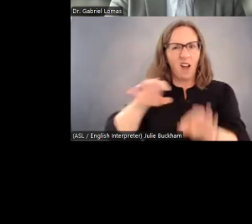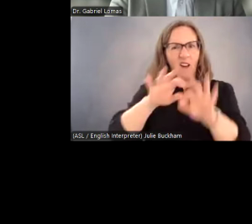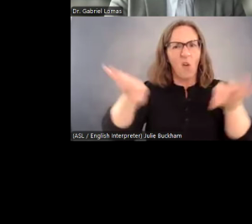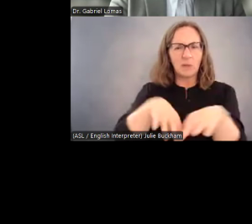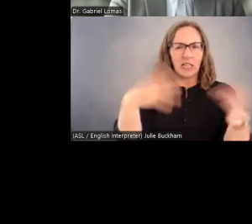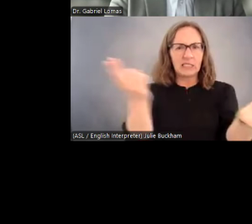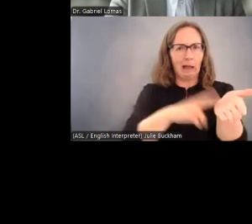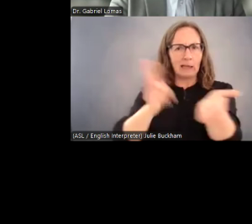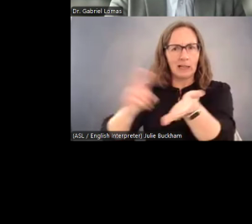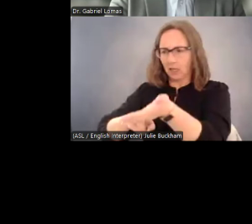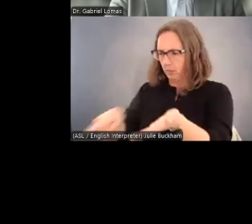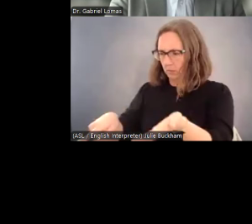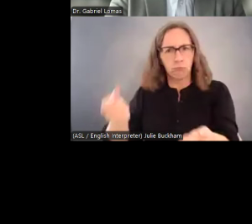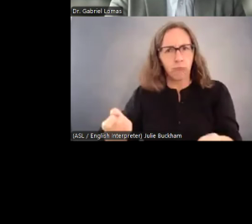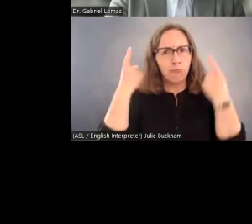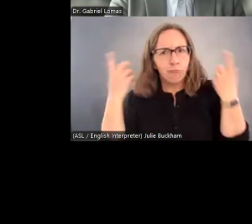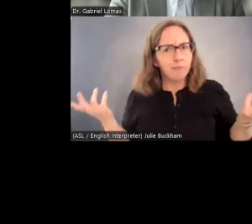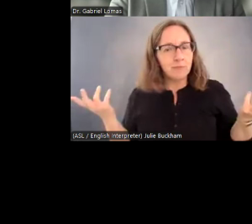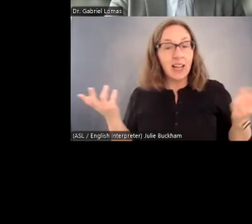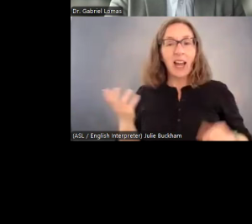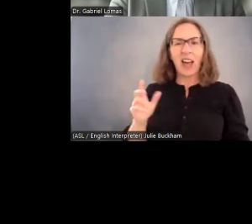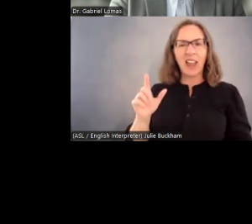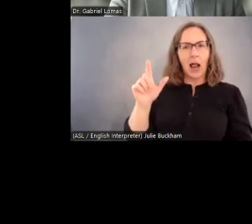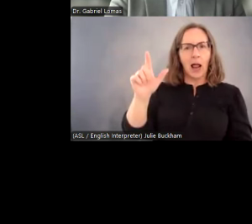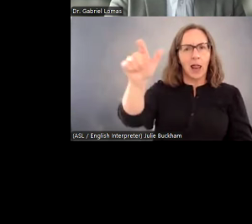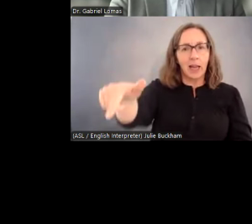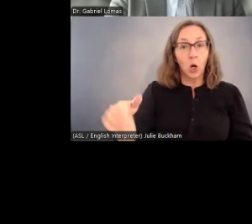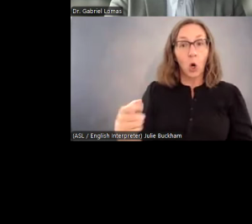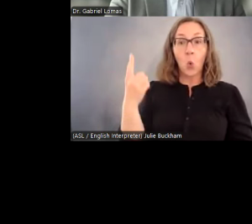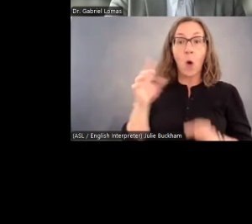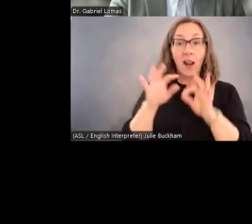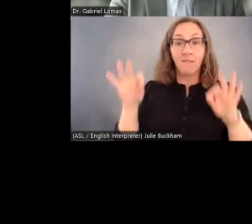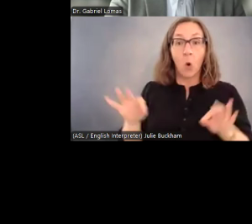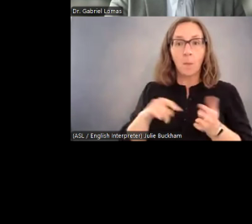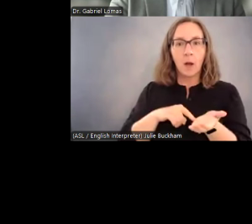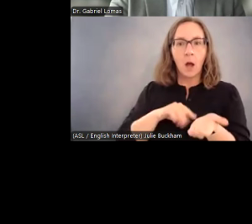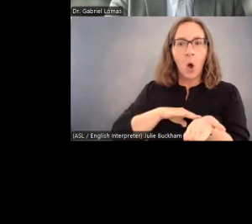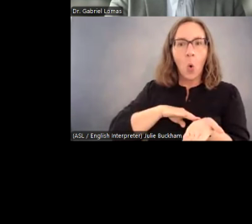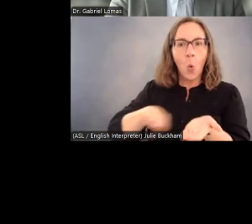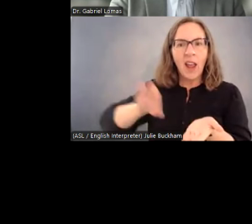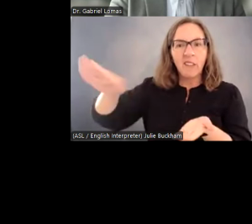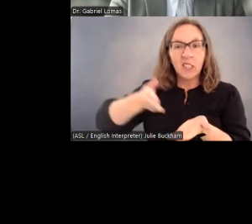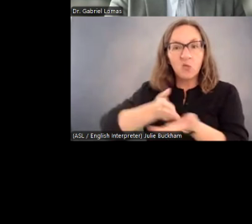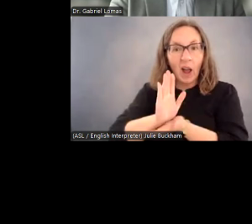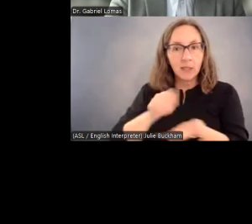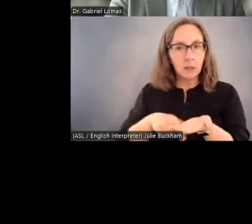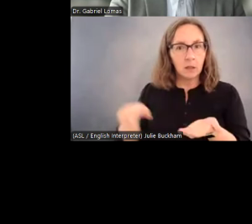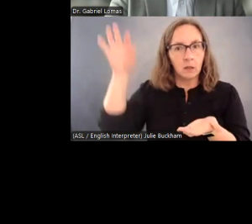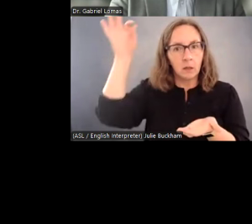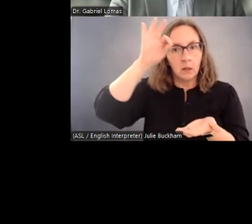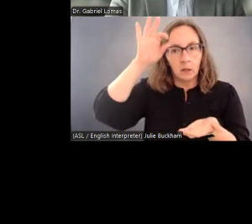didn't understand. And then later, he found out that one of the forms waived his rights. So again, the need